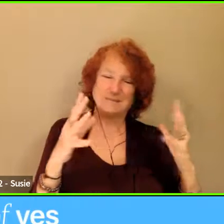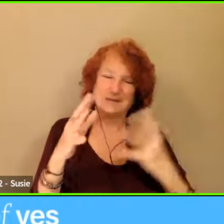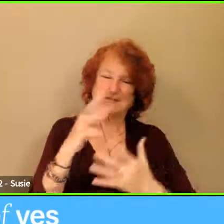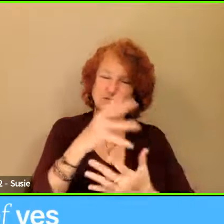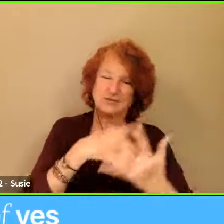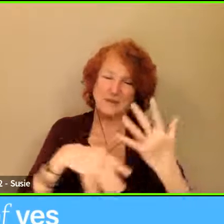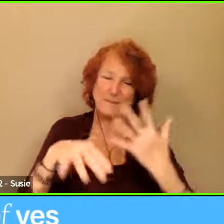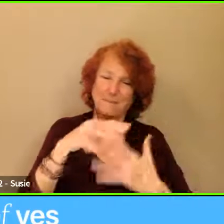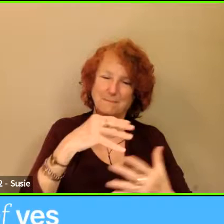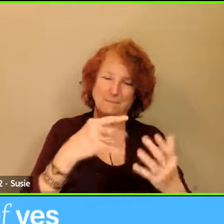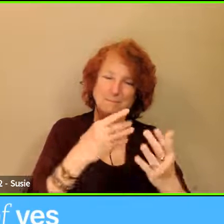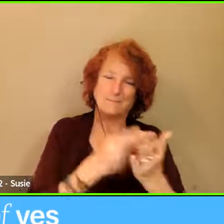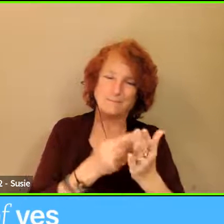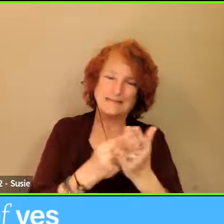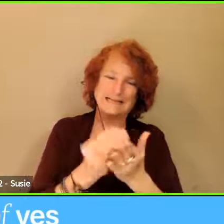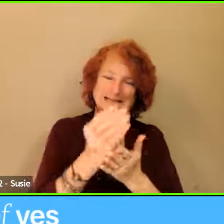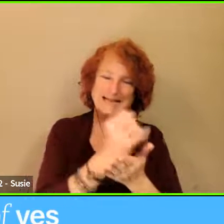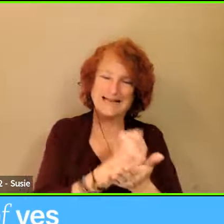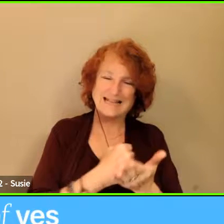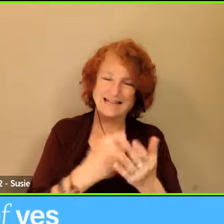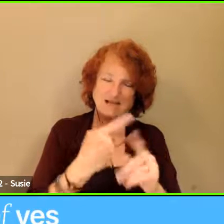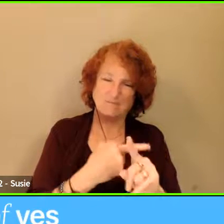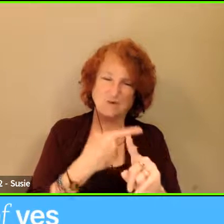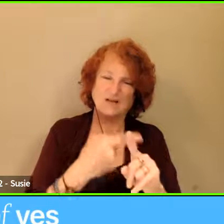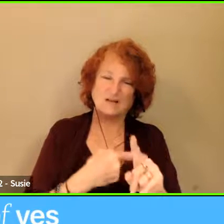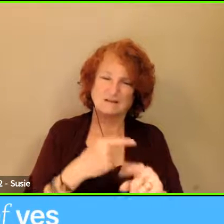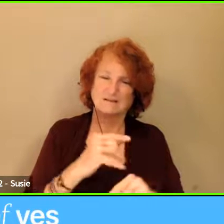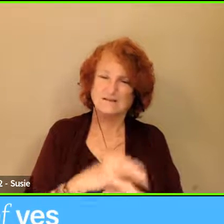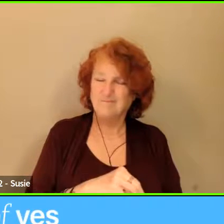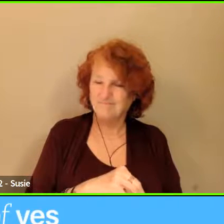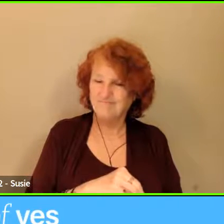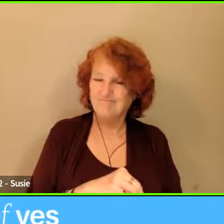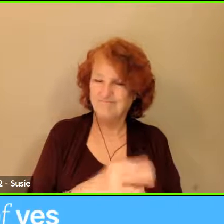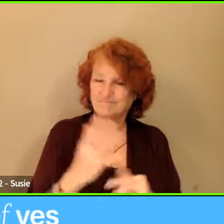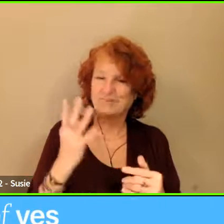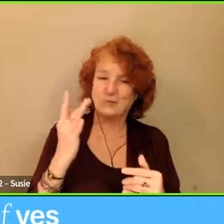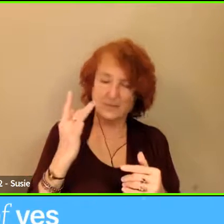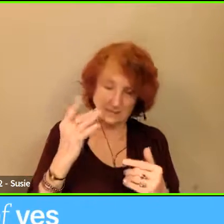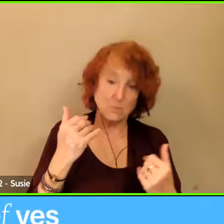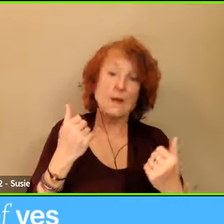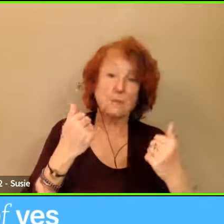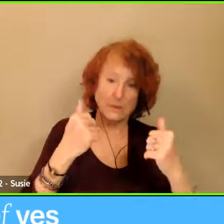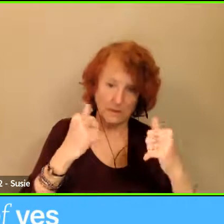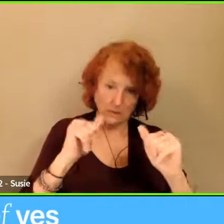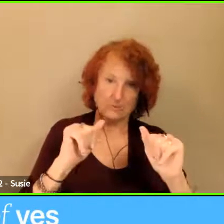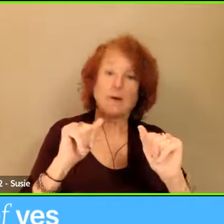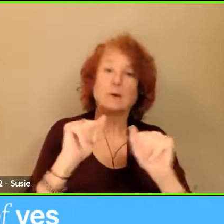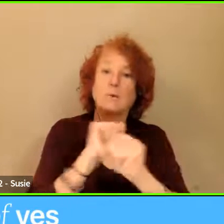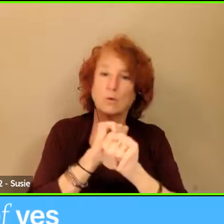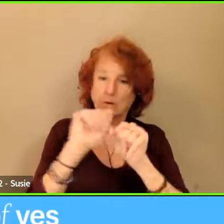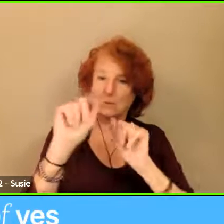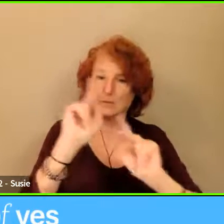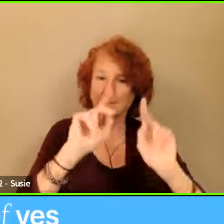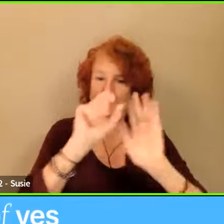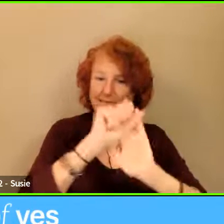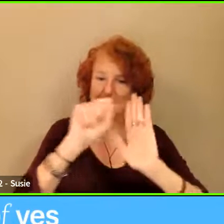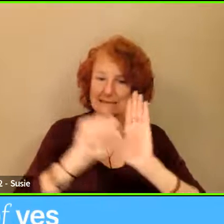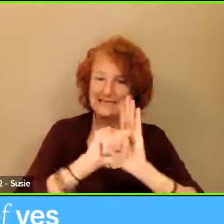income rental at all. And so that's why, the administration is working with folks at the state level to get a